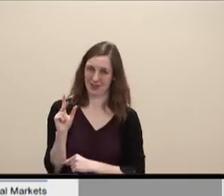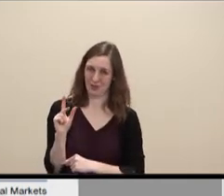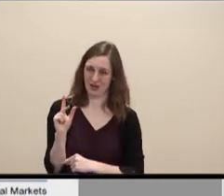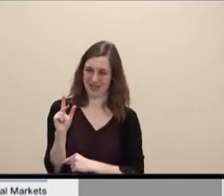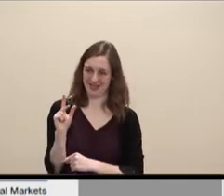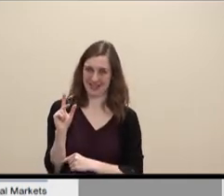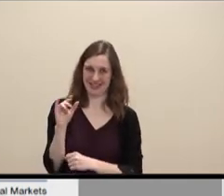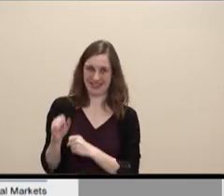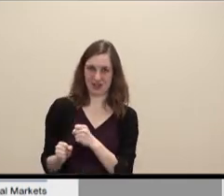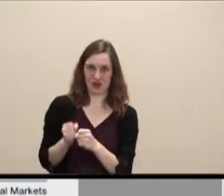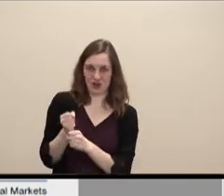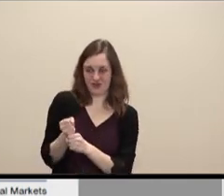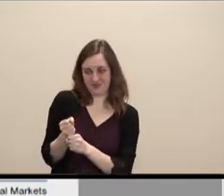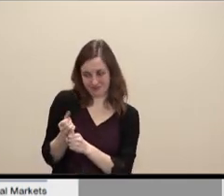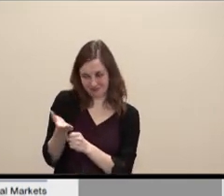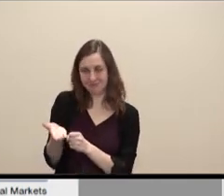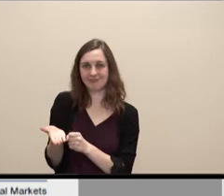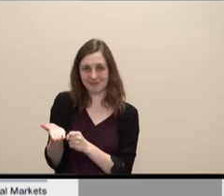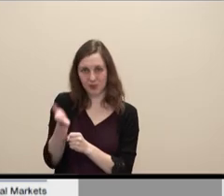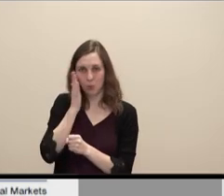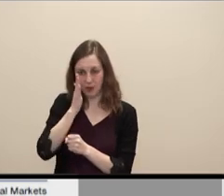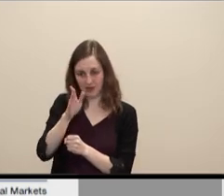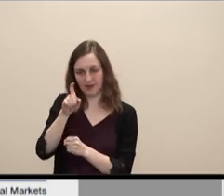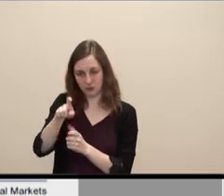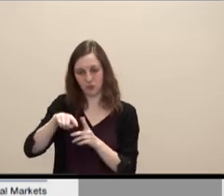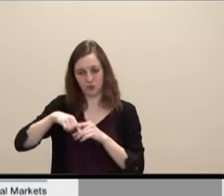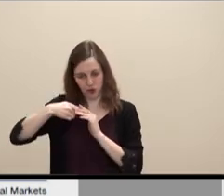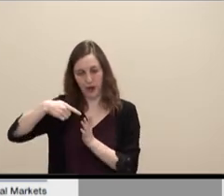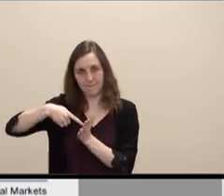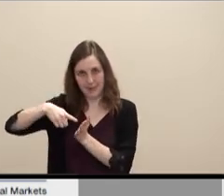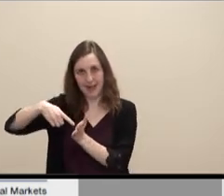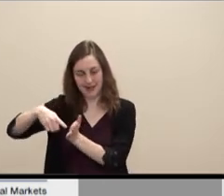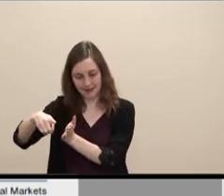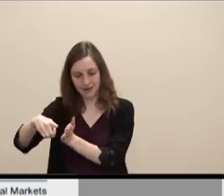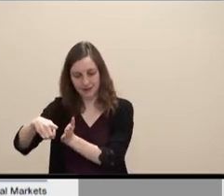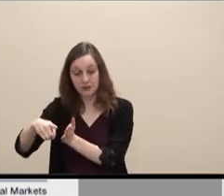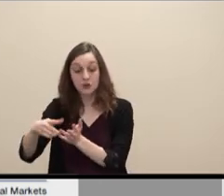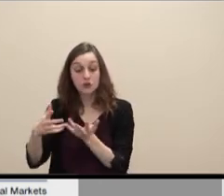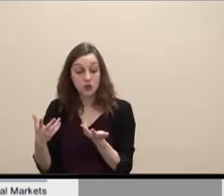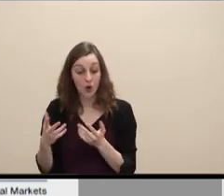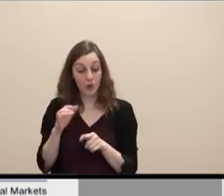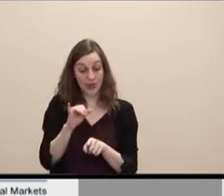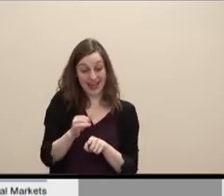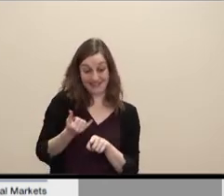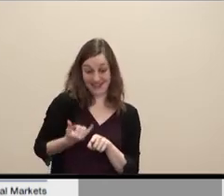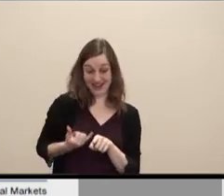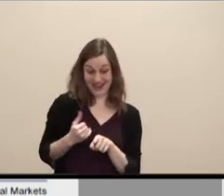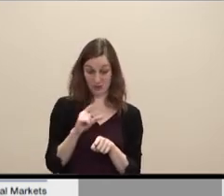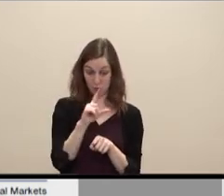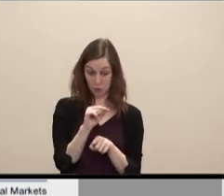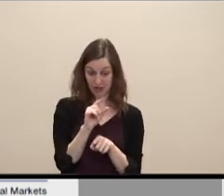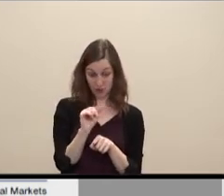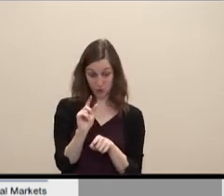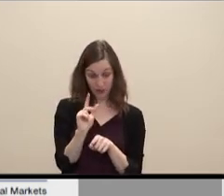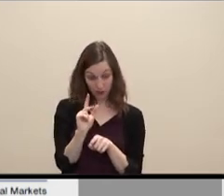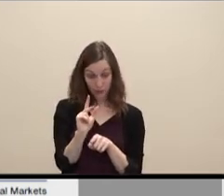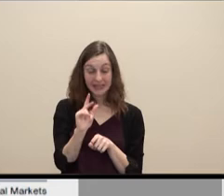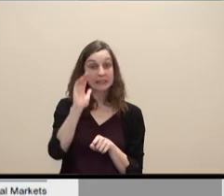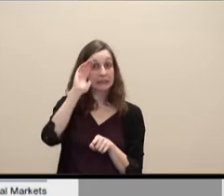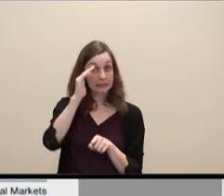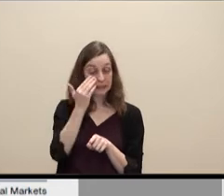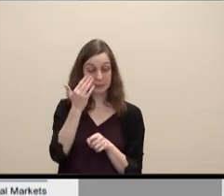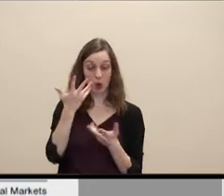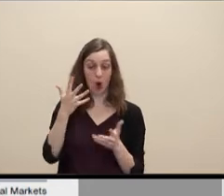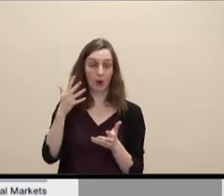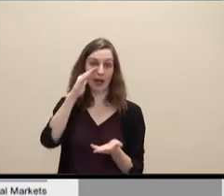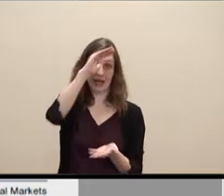year. So you can see that beginning in 2023, your debt service on the existing bonds goes down quite a bit.